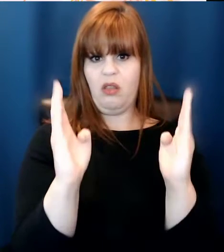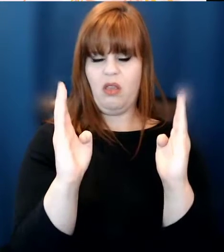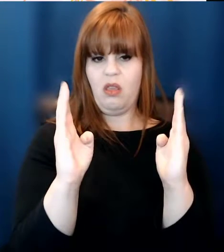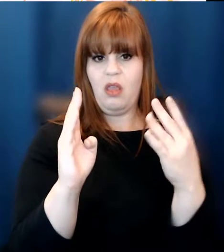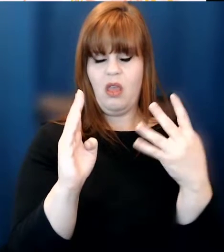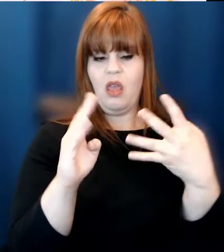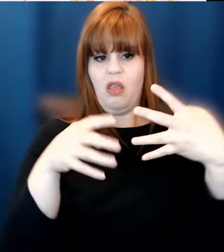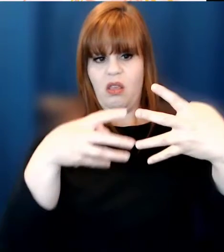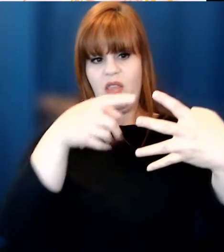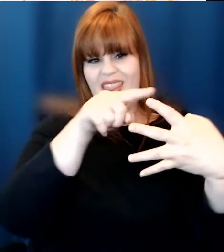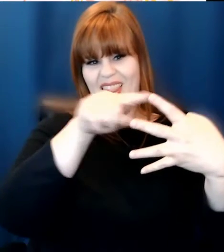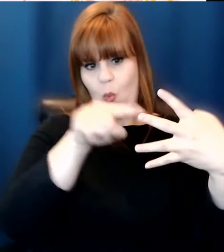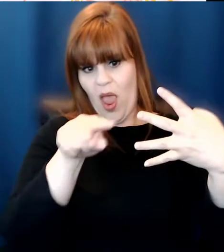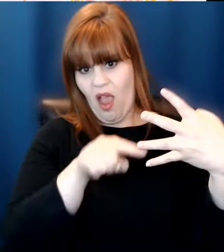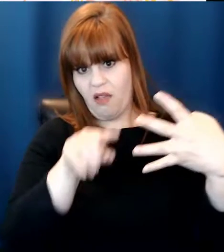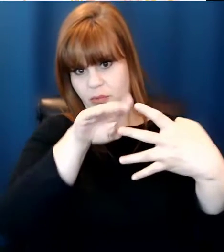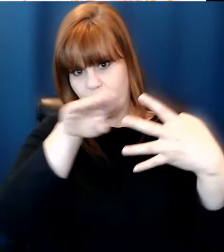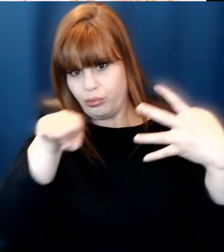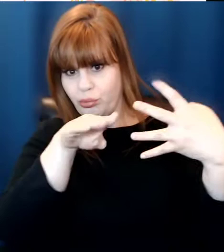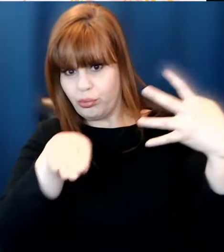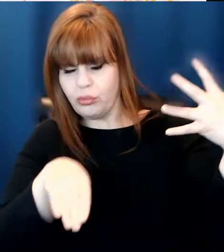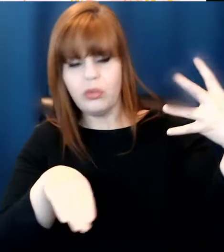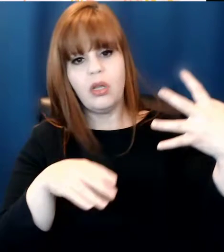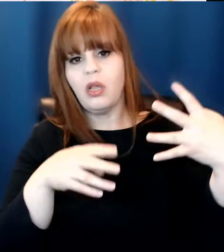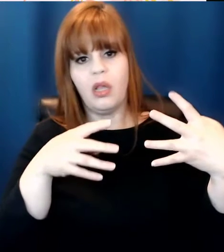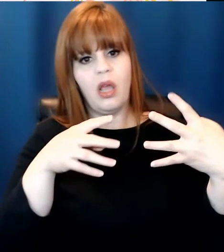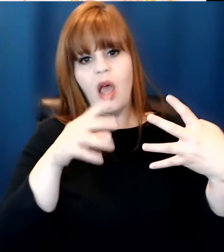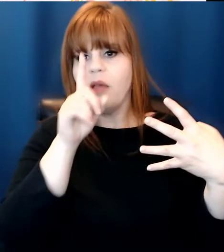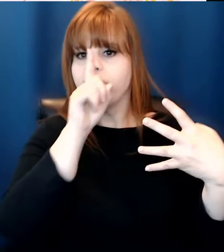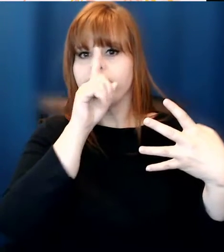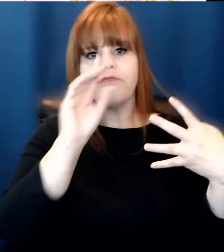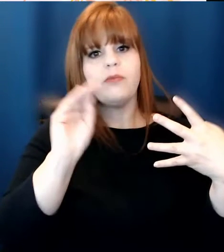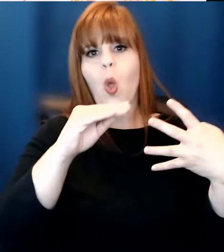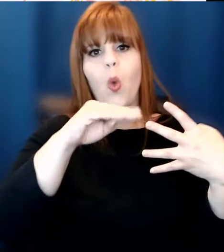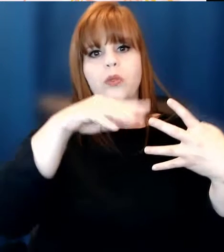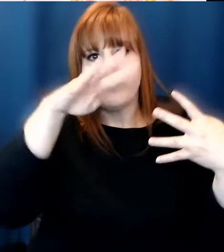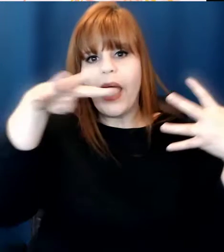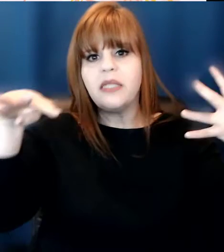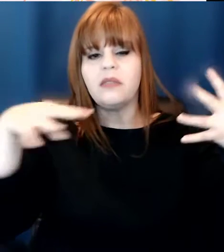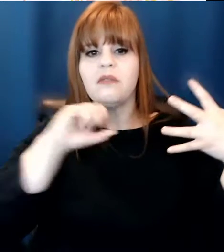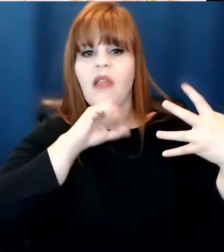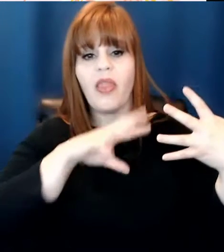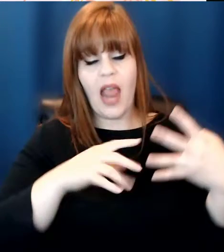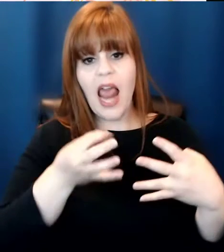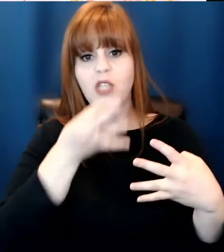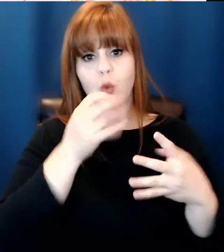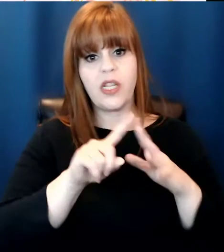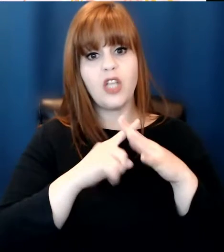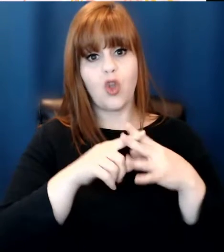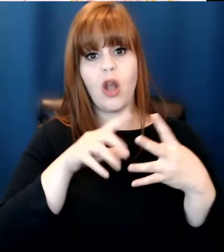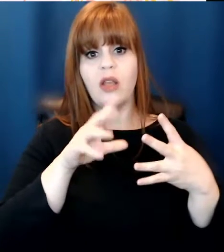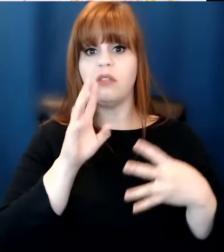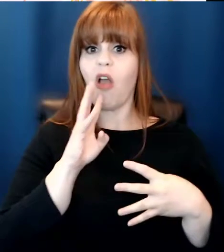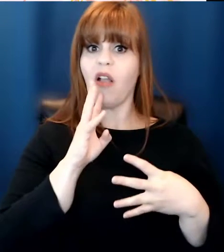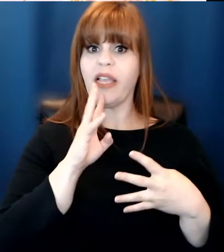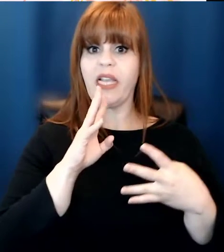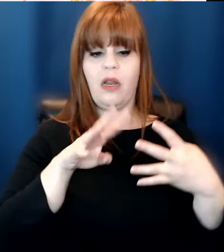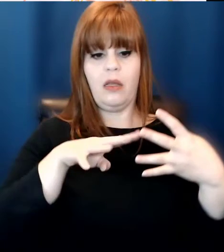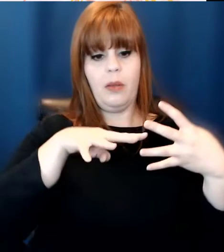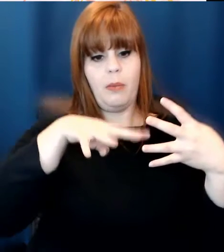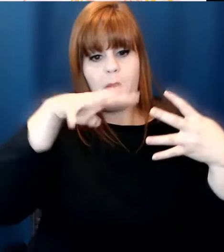were significantly, they didn't have any spikes or anything. As soon as I started talking, there was an immediate